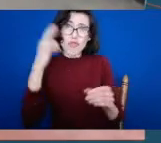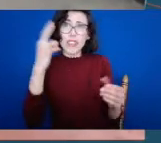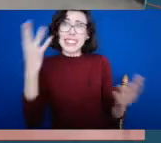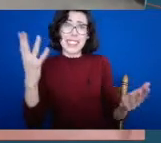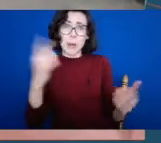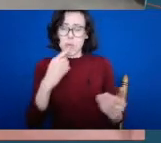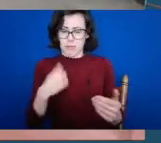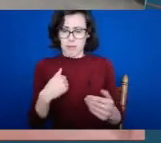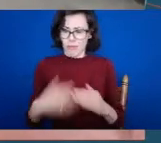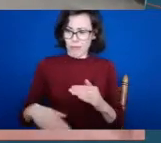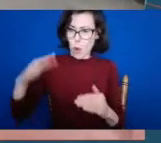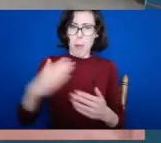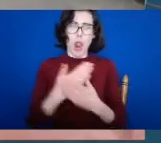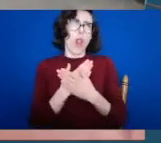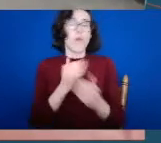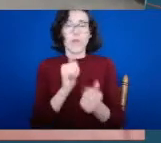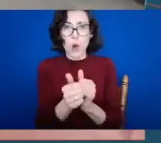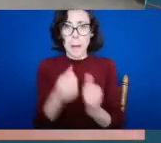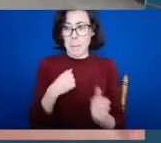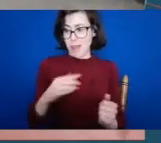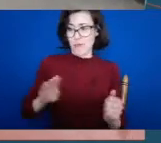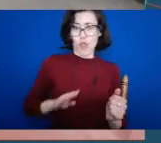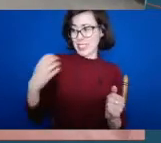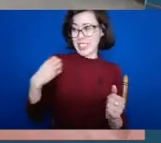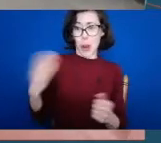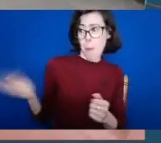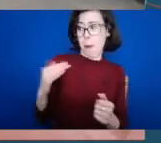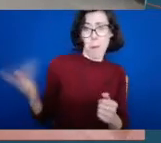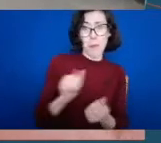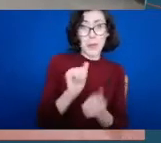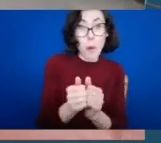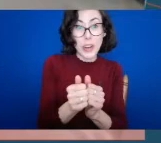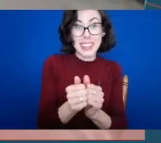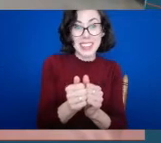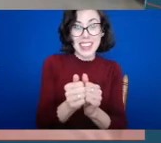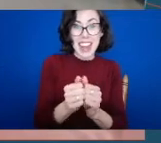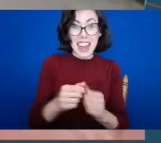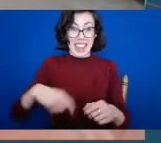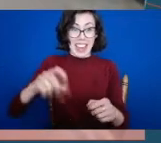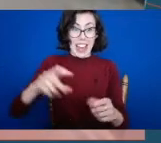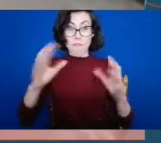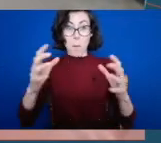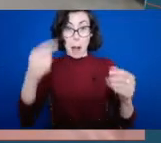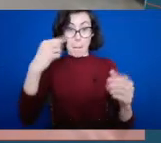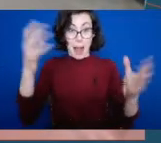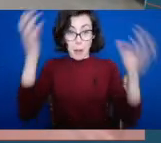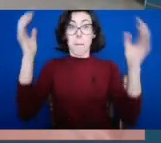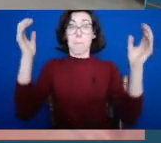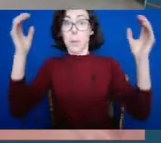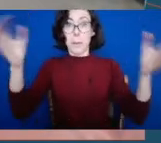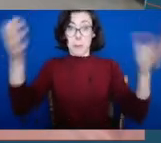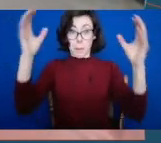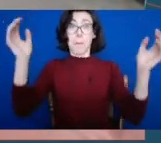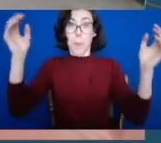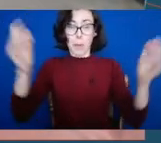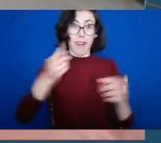take me out all the time, kick footballs at my head until I was concussed. And yeah, I think then my parents